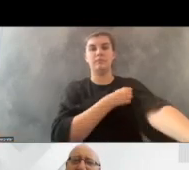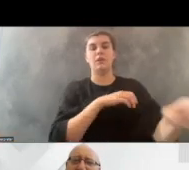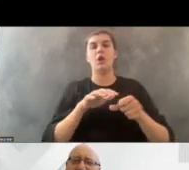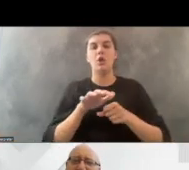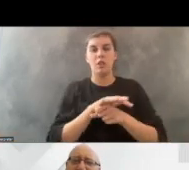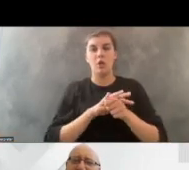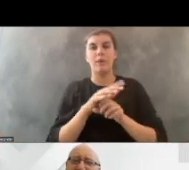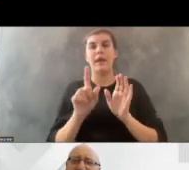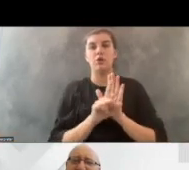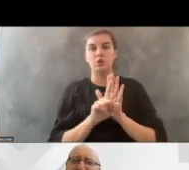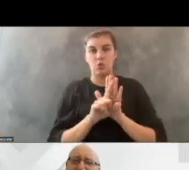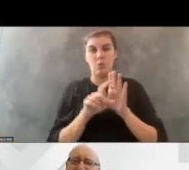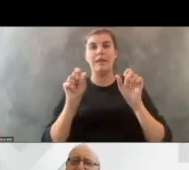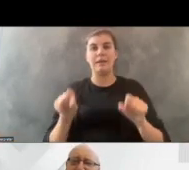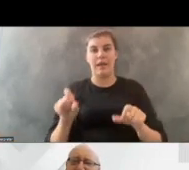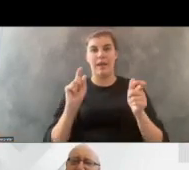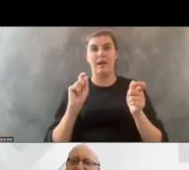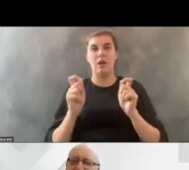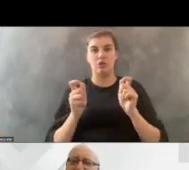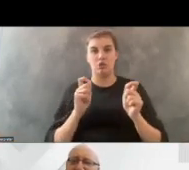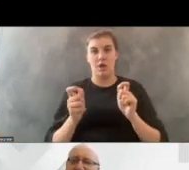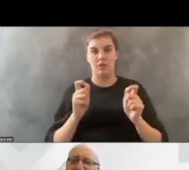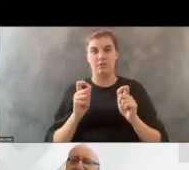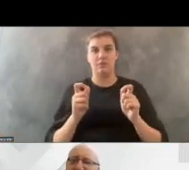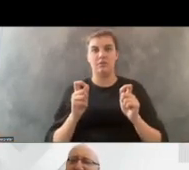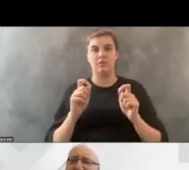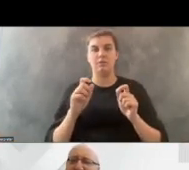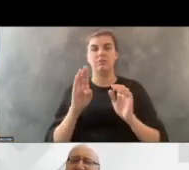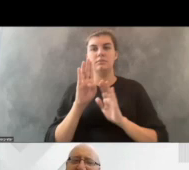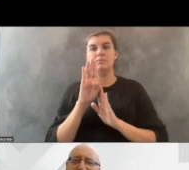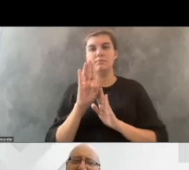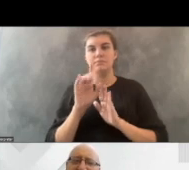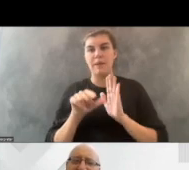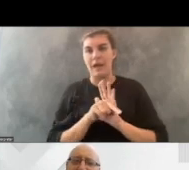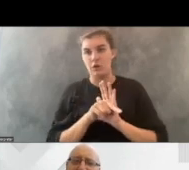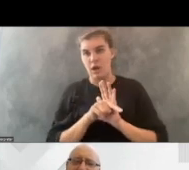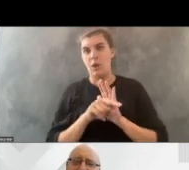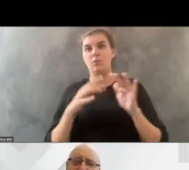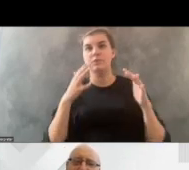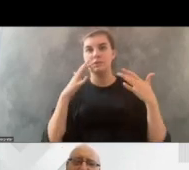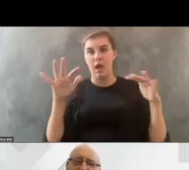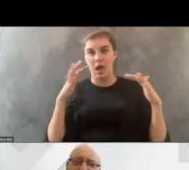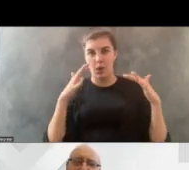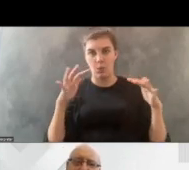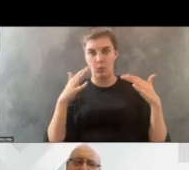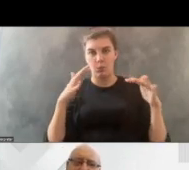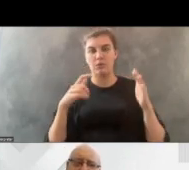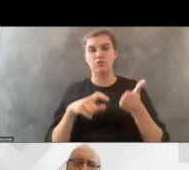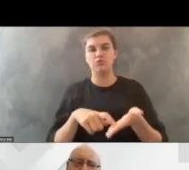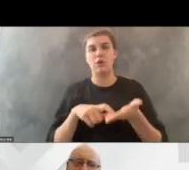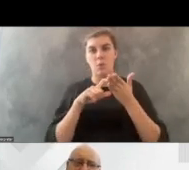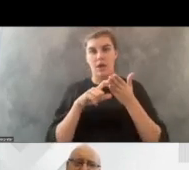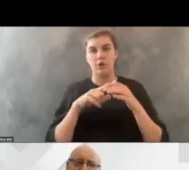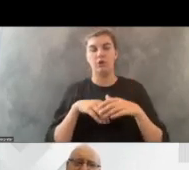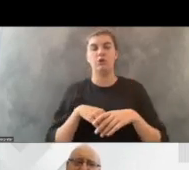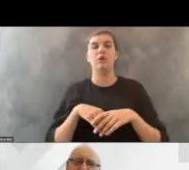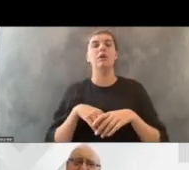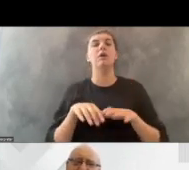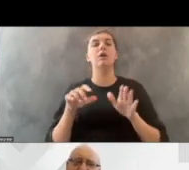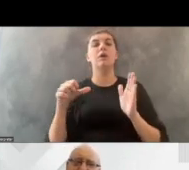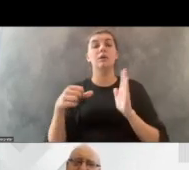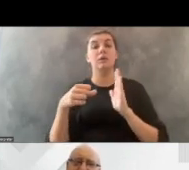an extended button press features, you need to provide a sign indicating what